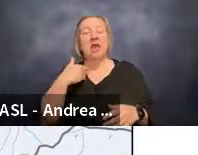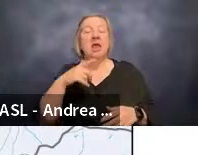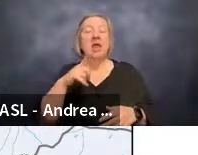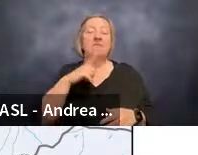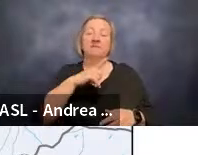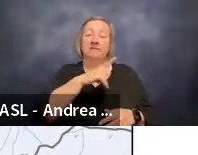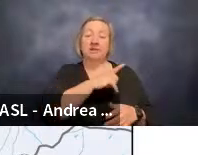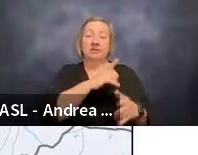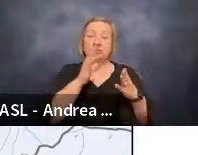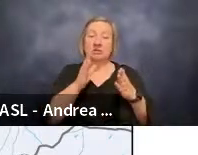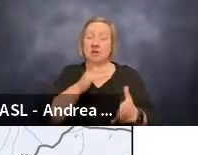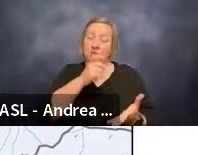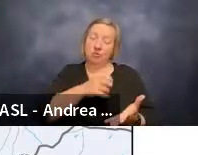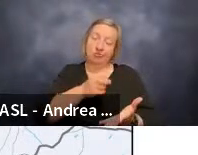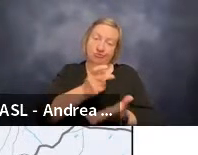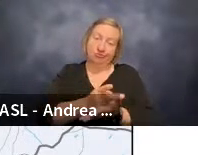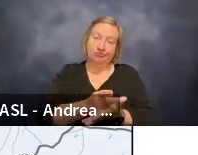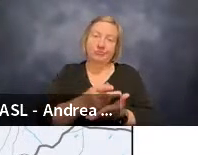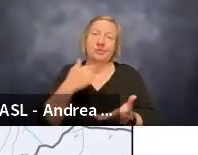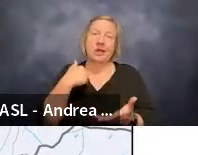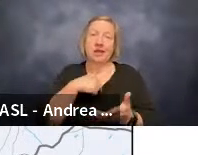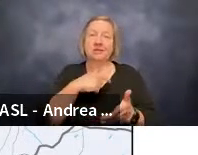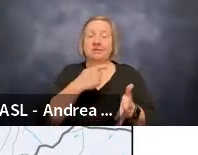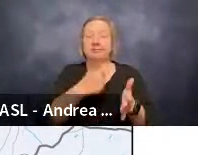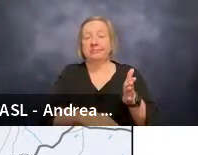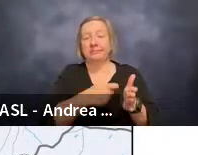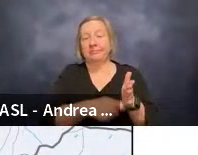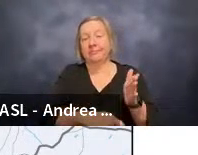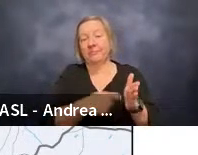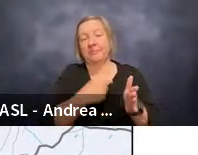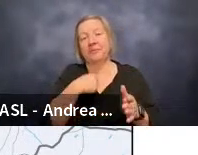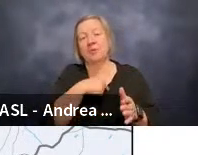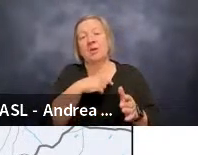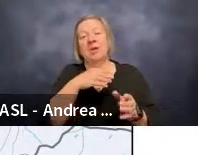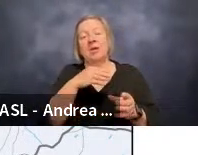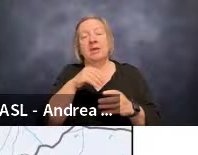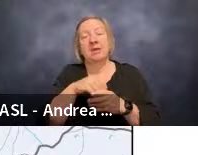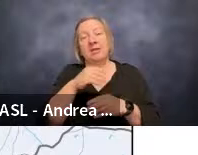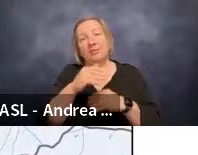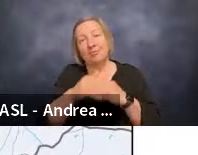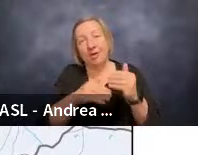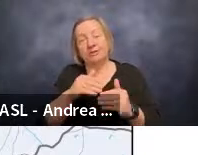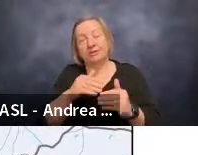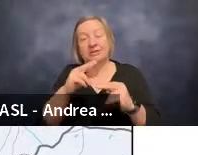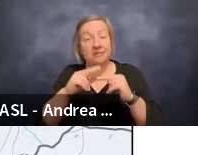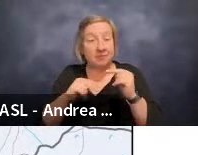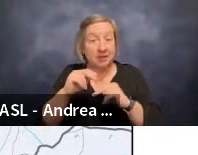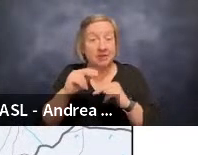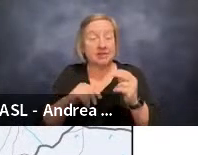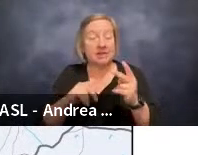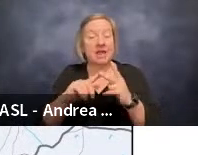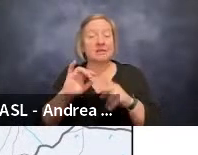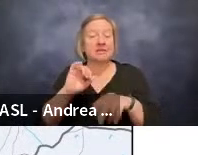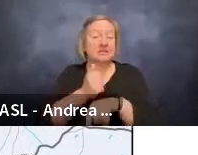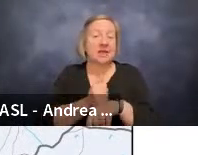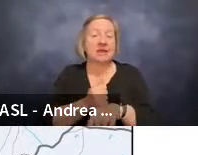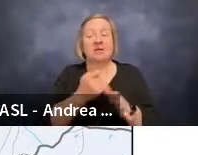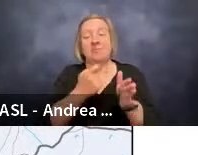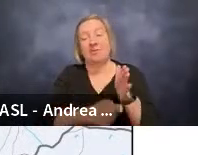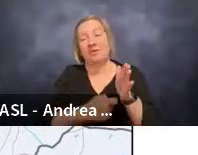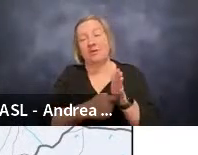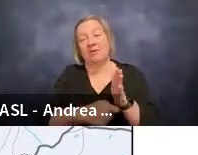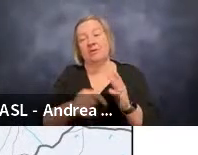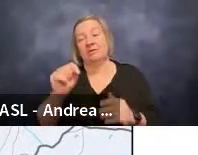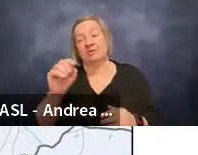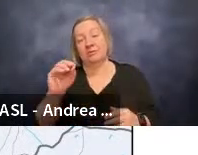has authorized these facilities that we are in the process of building and in the process of implementing the toll. So